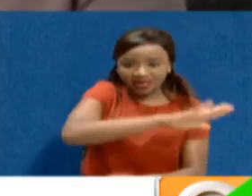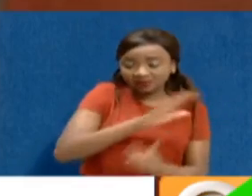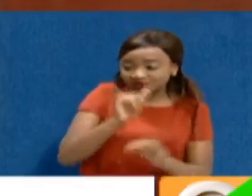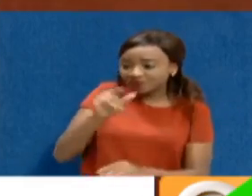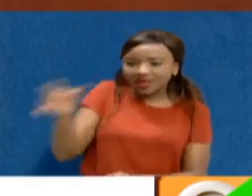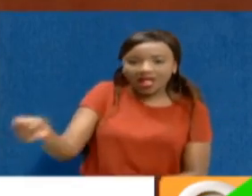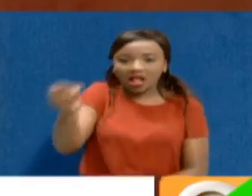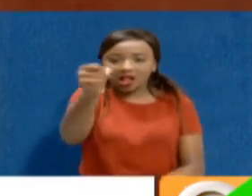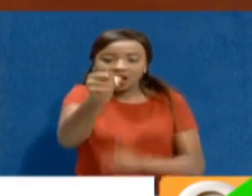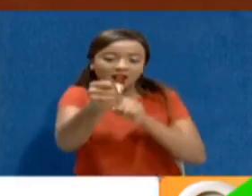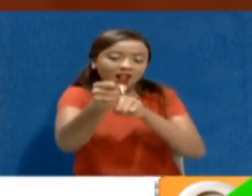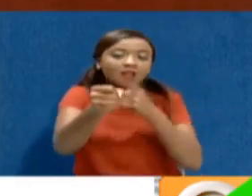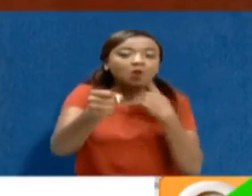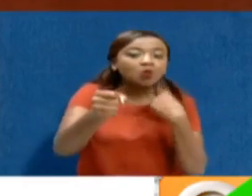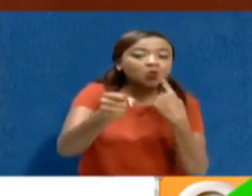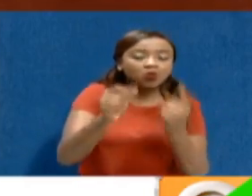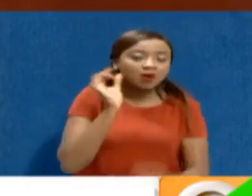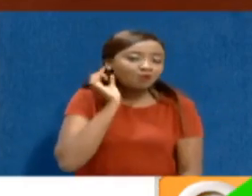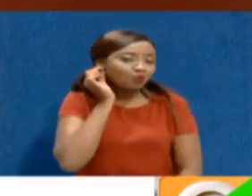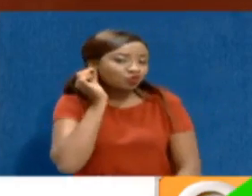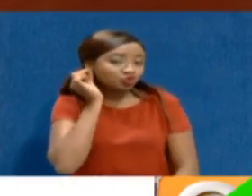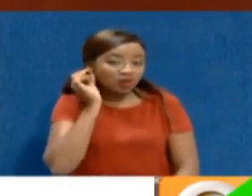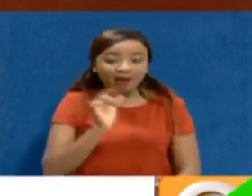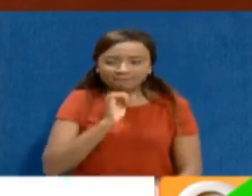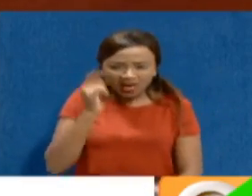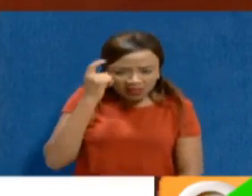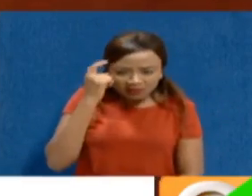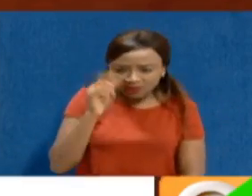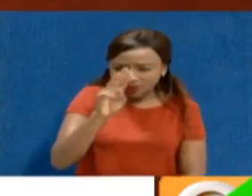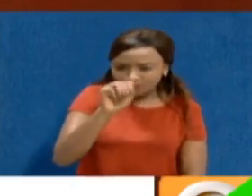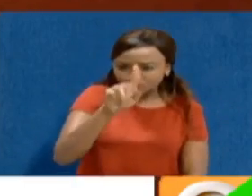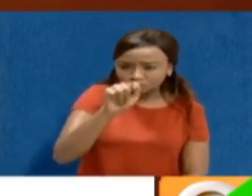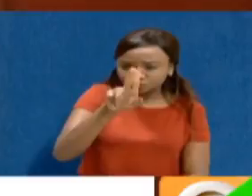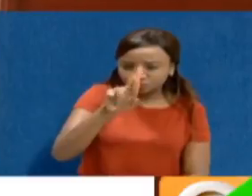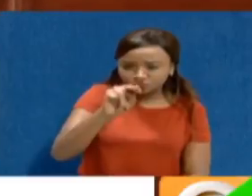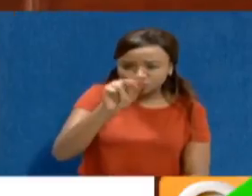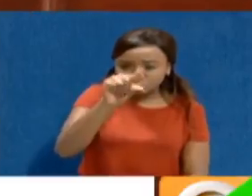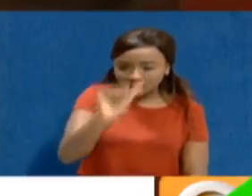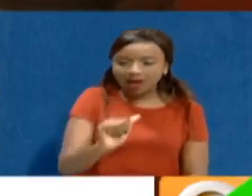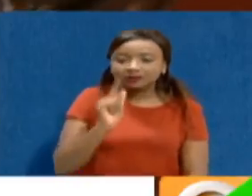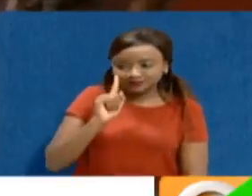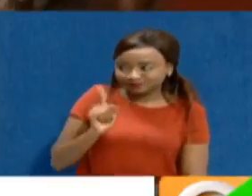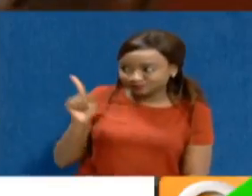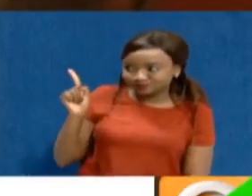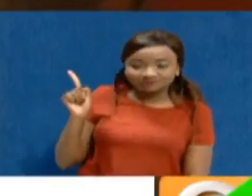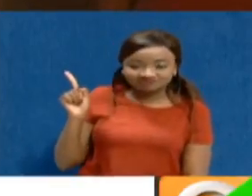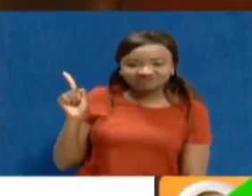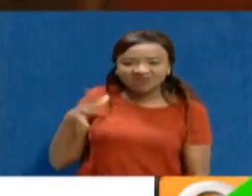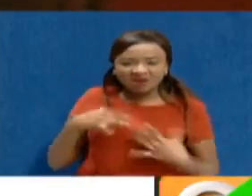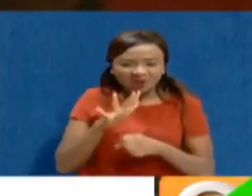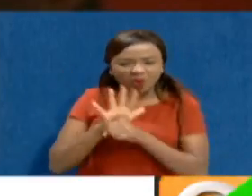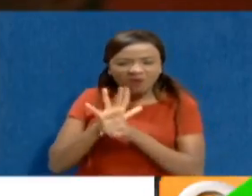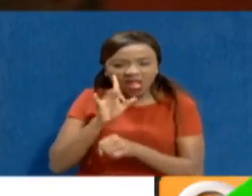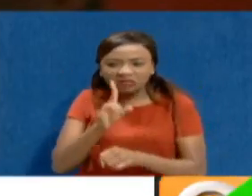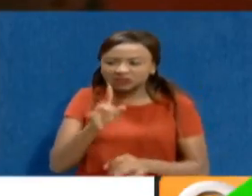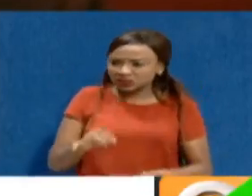candidate for Chief Justice, Dr. Willie Mutunga, a human rights defender and former political detainee who was seen by many as